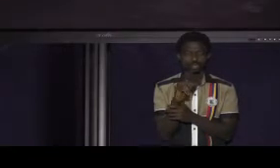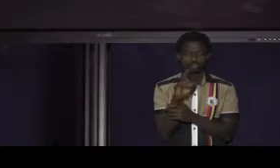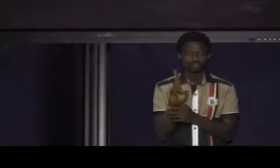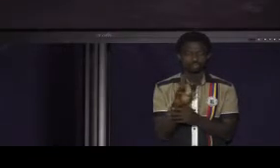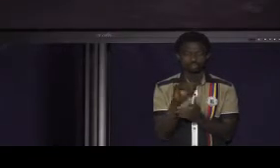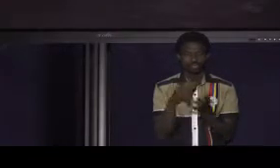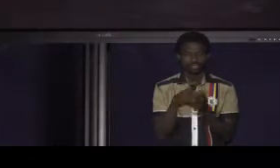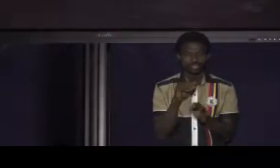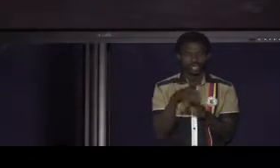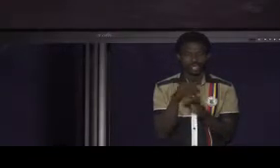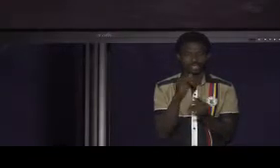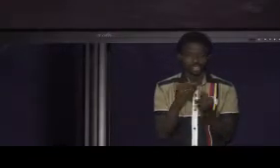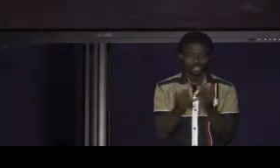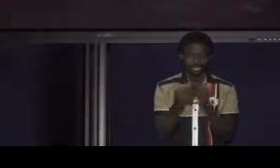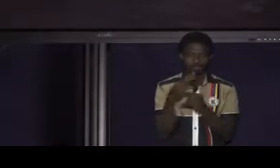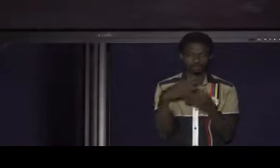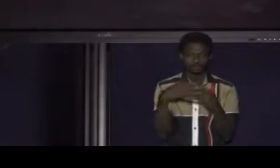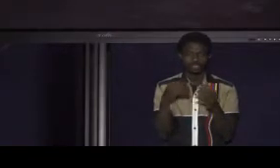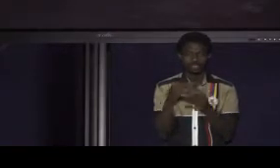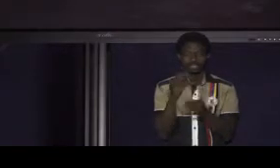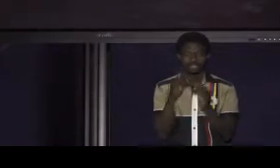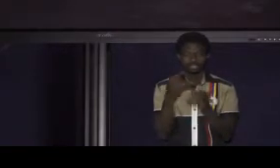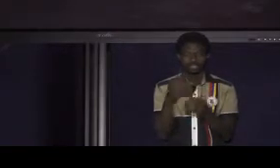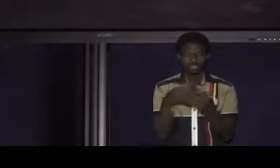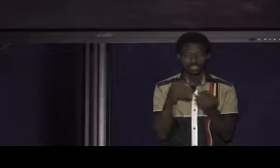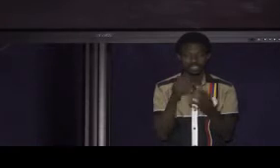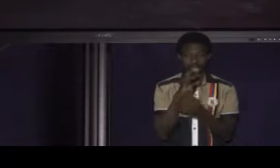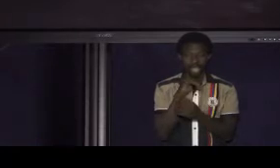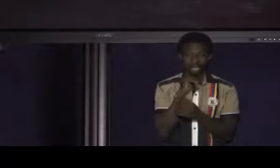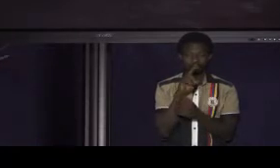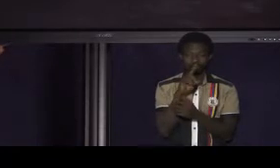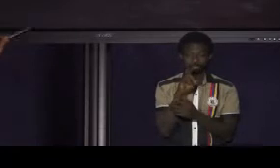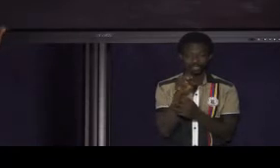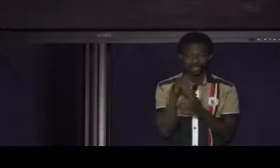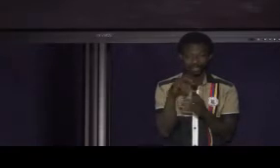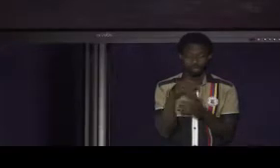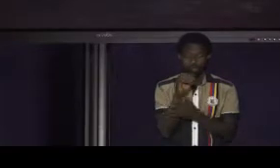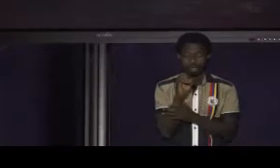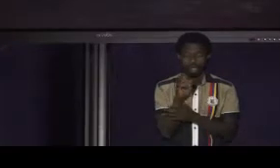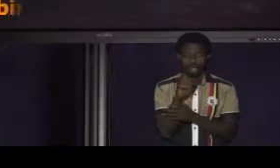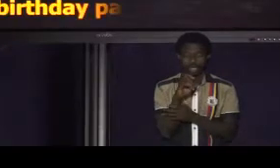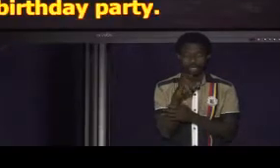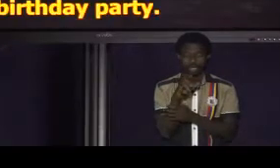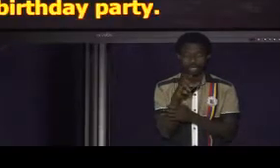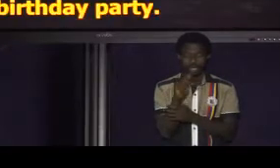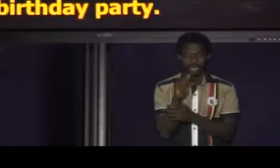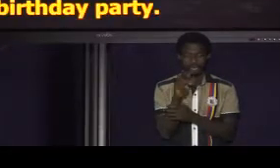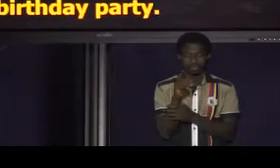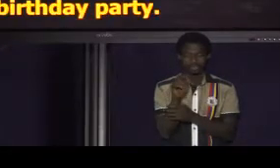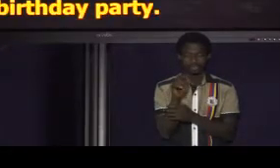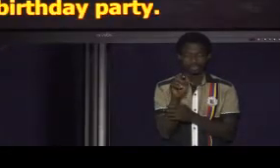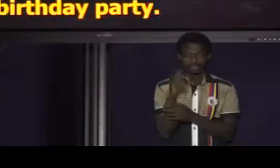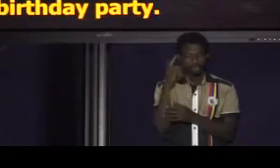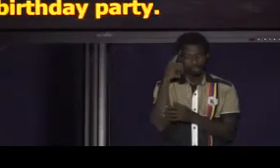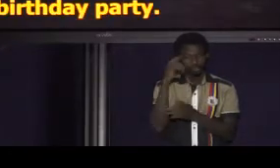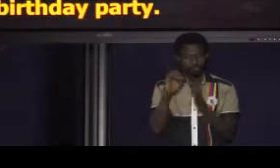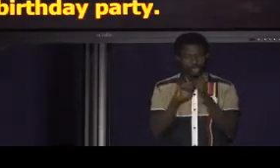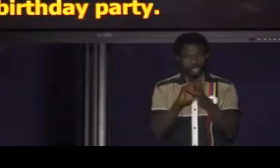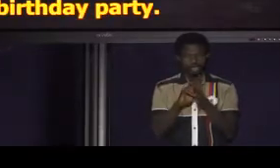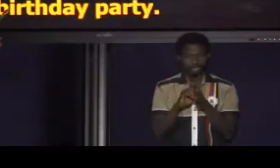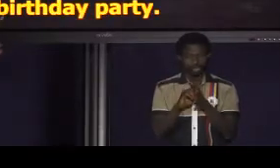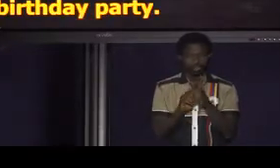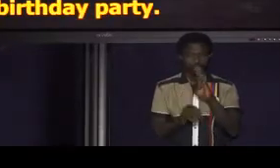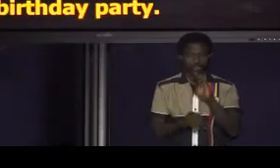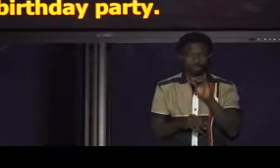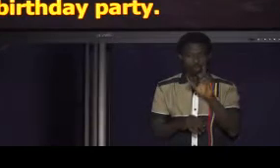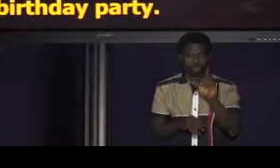of sentences, provided the sentences are not questions or exclamations. For example,